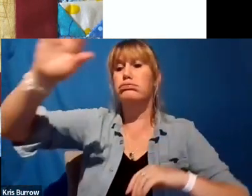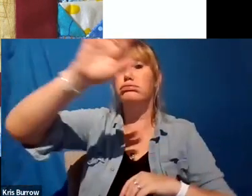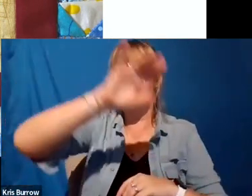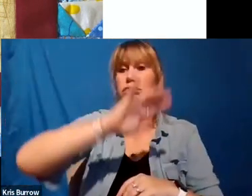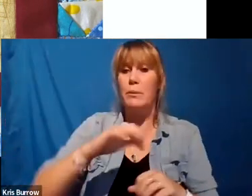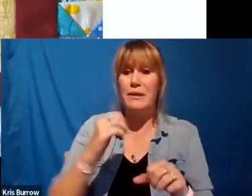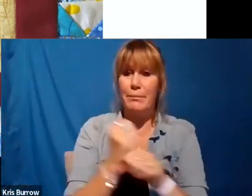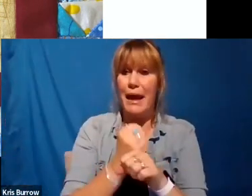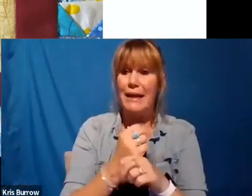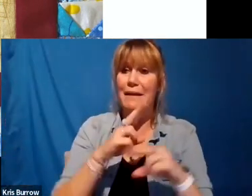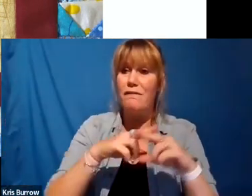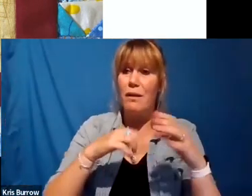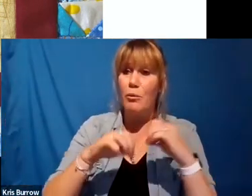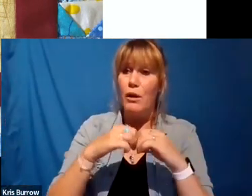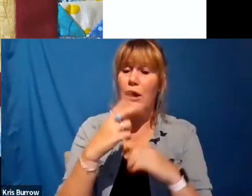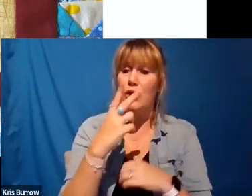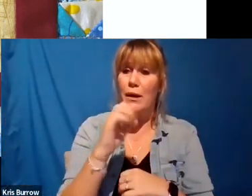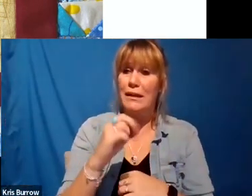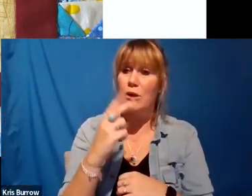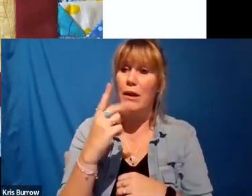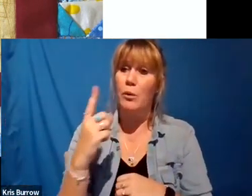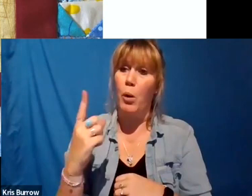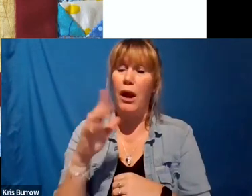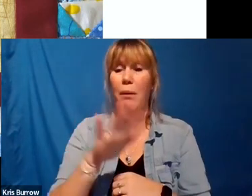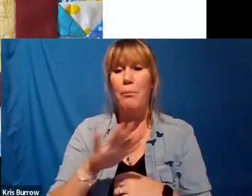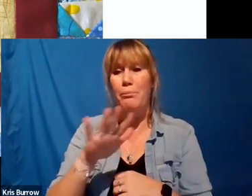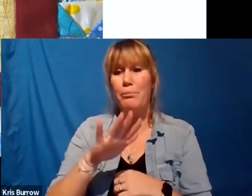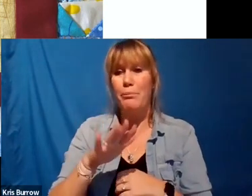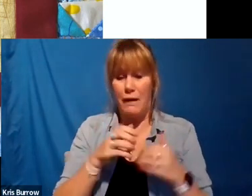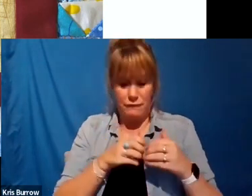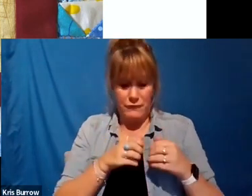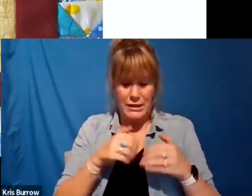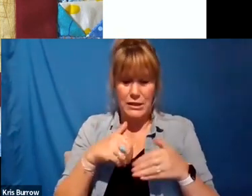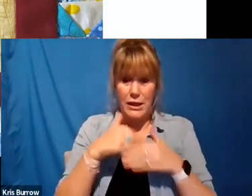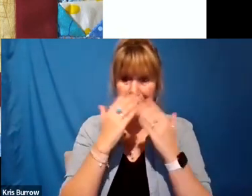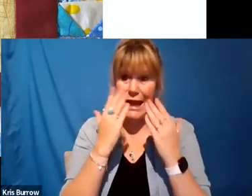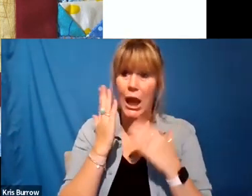February 2021 around Valentine's Day while we were still in lockdown.